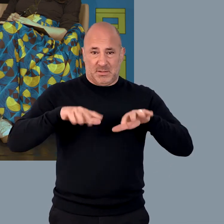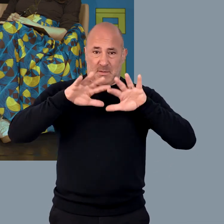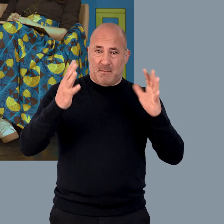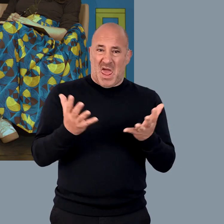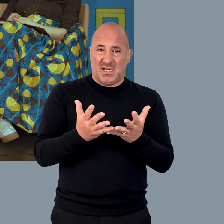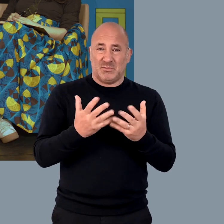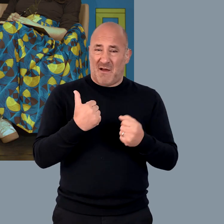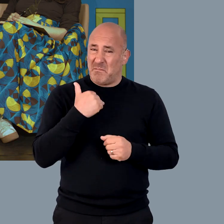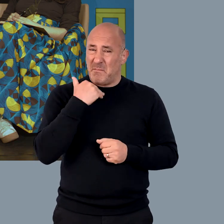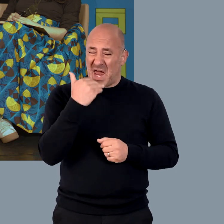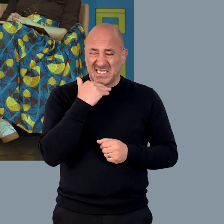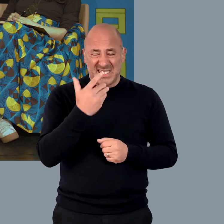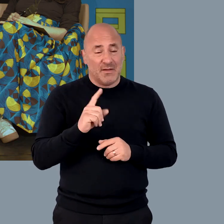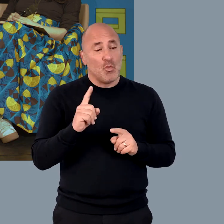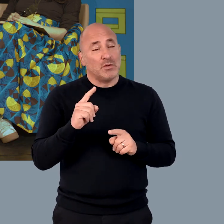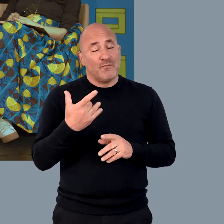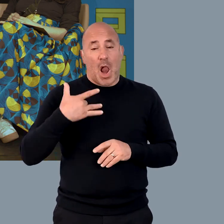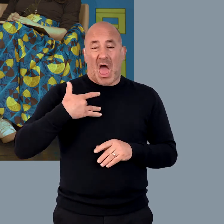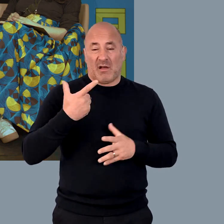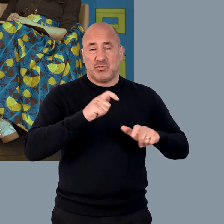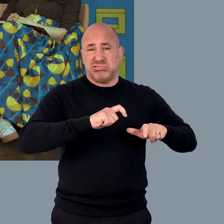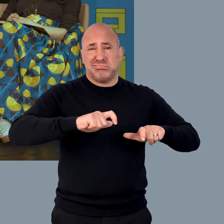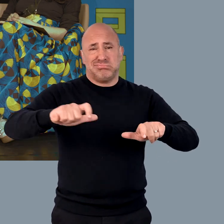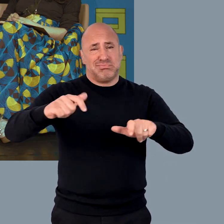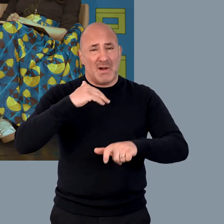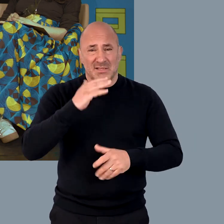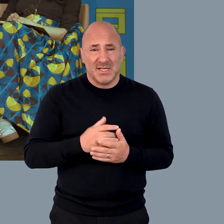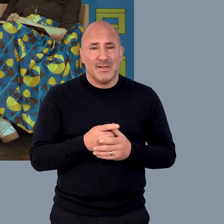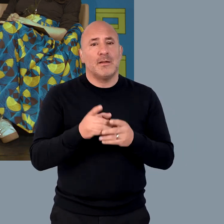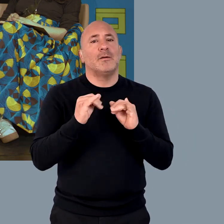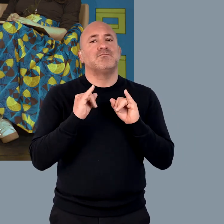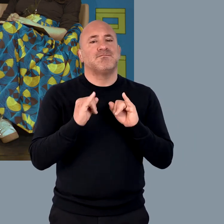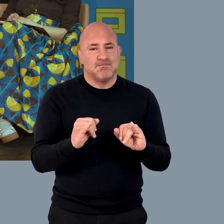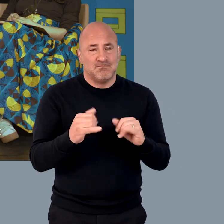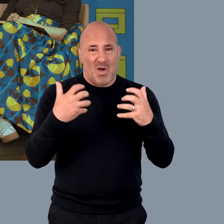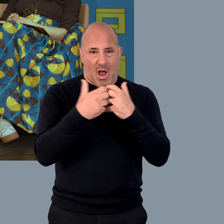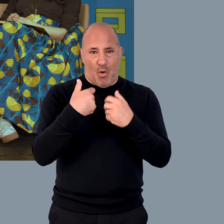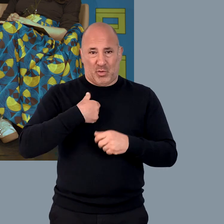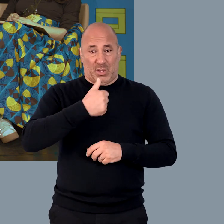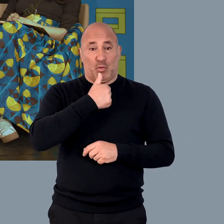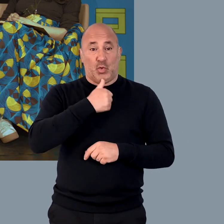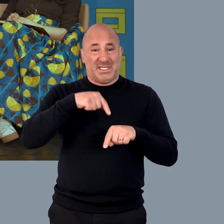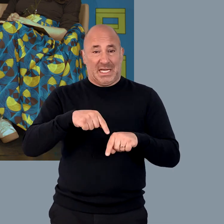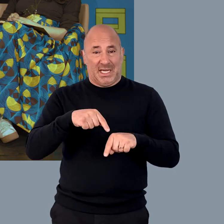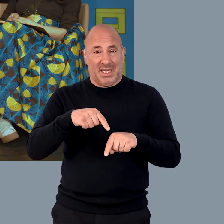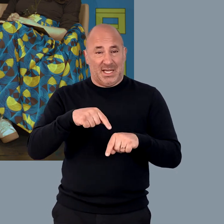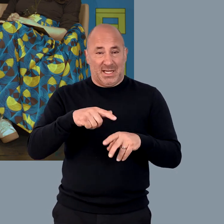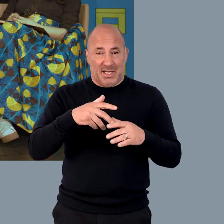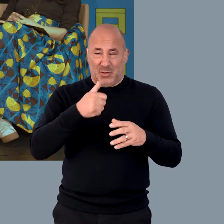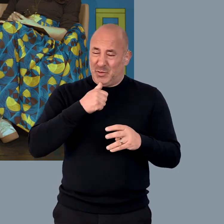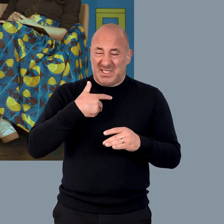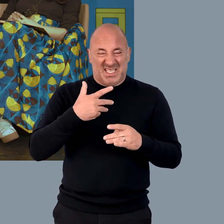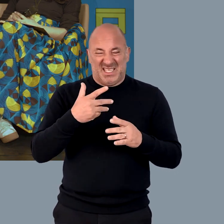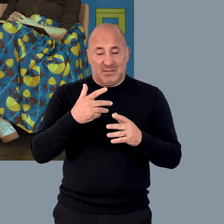of our resources, because the truth of the matter is that we do have enough on this planet to sustain life. The